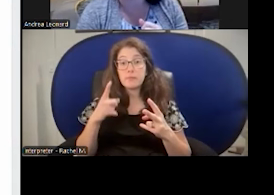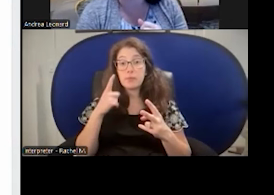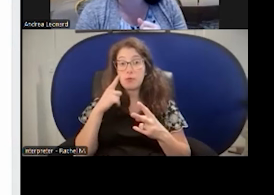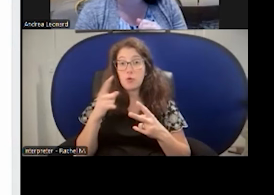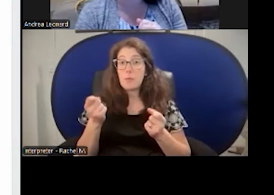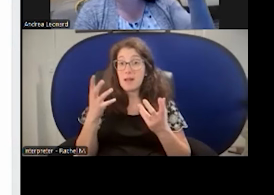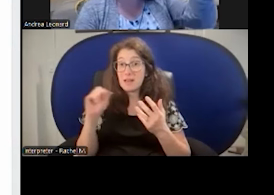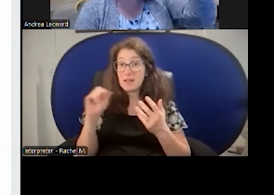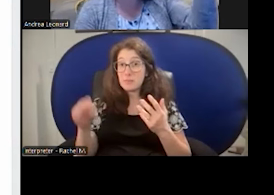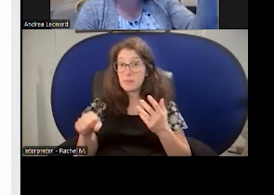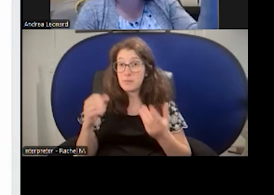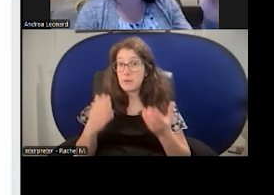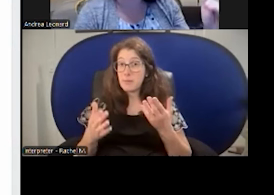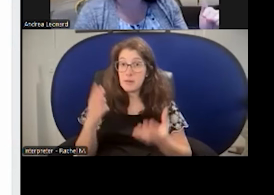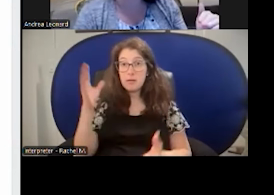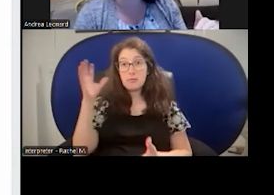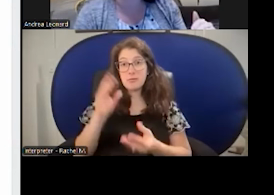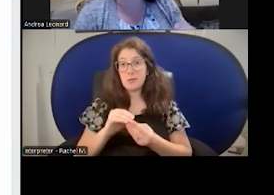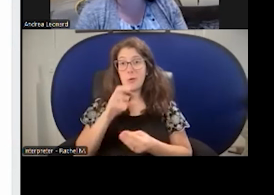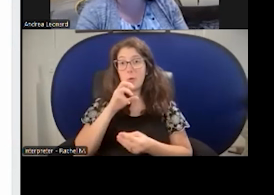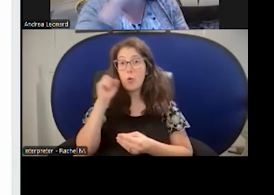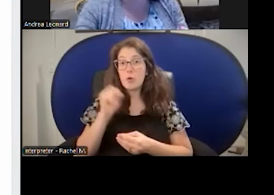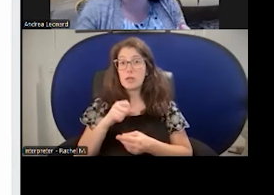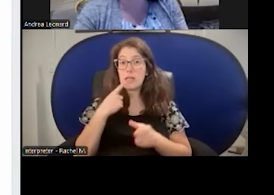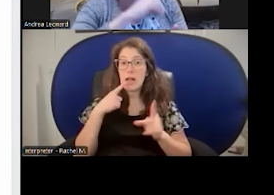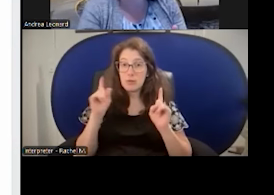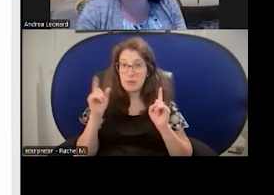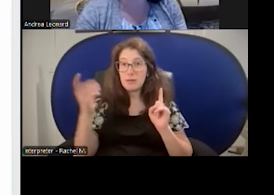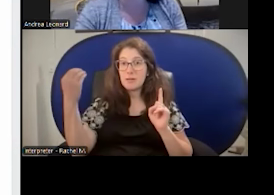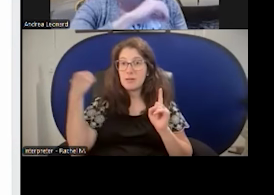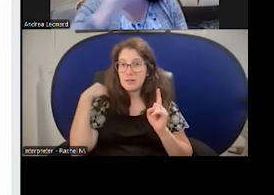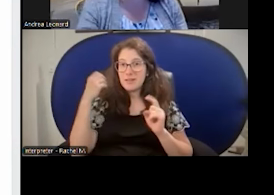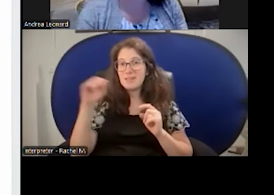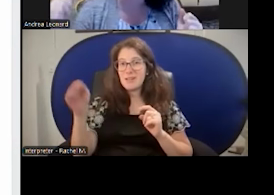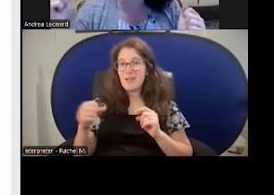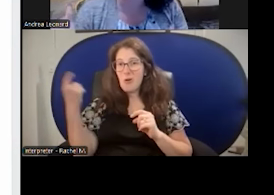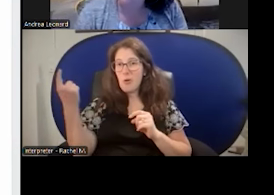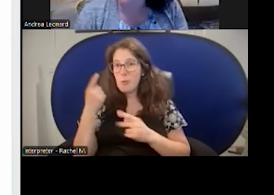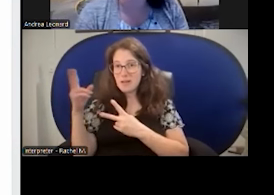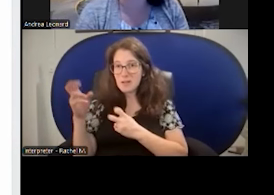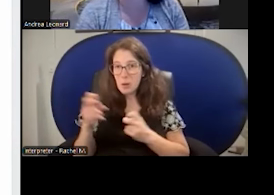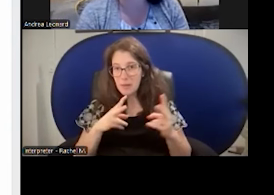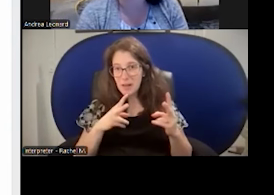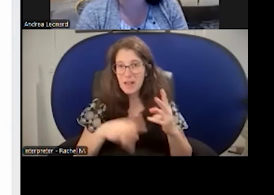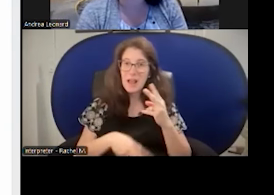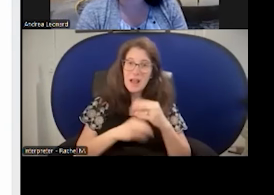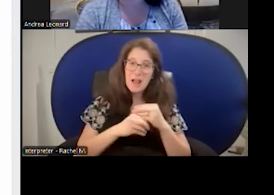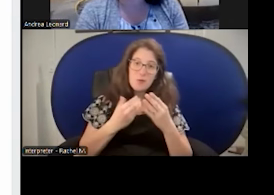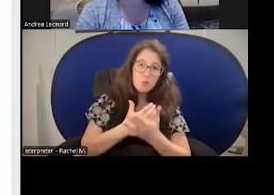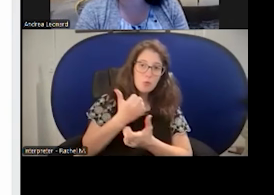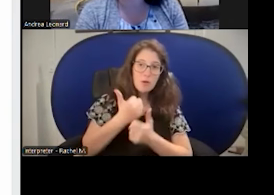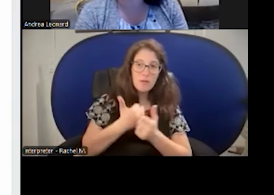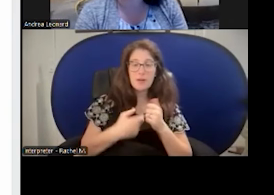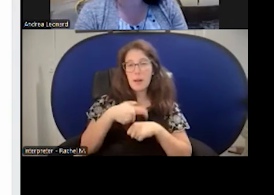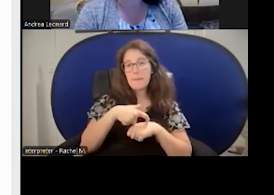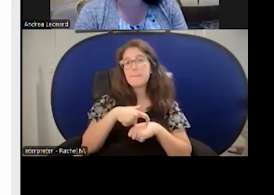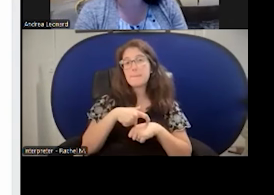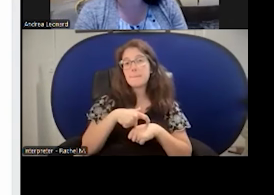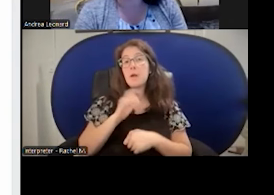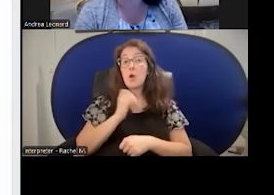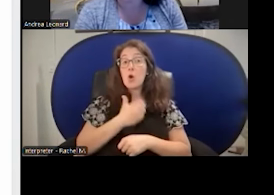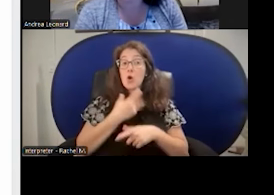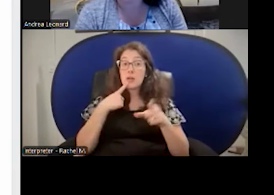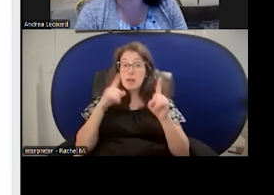collection of old announcements forms from previous semesters because they always copy and they add a new one every time. But in our